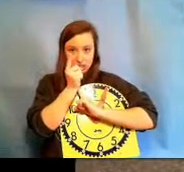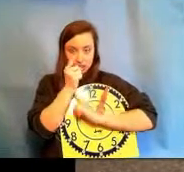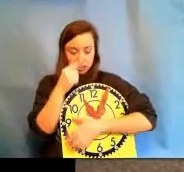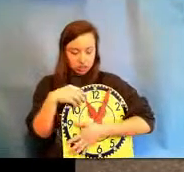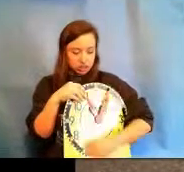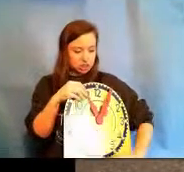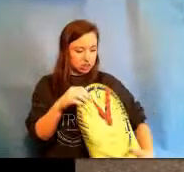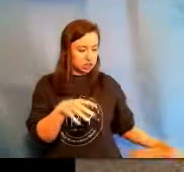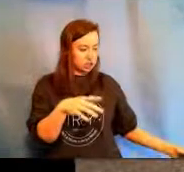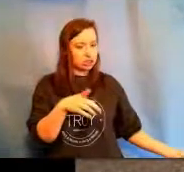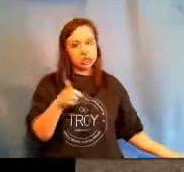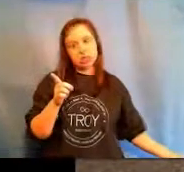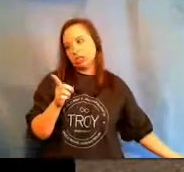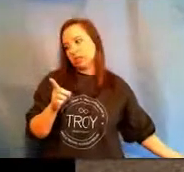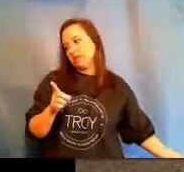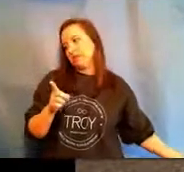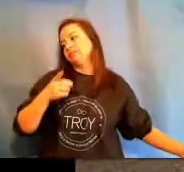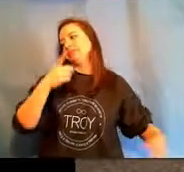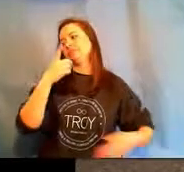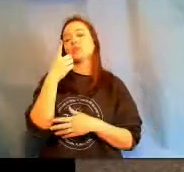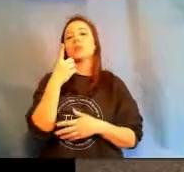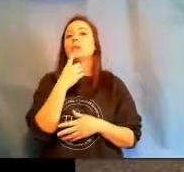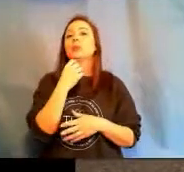minute in blue to remember our minute hand